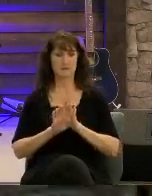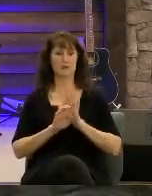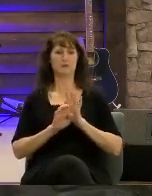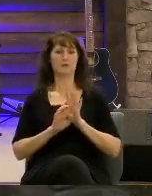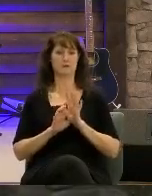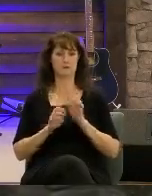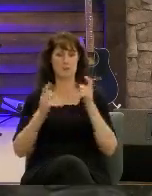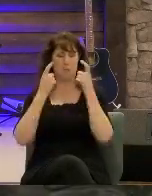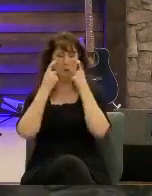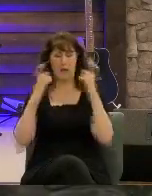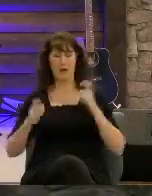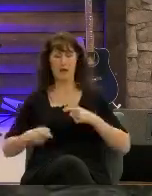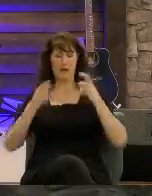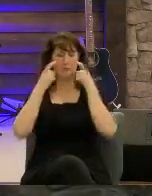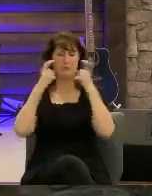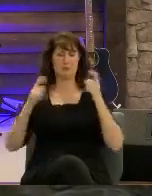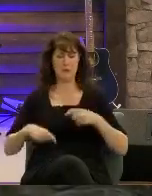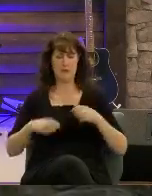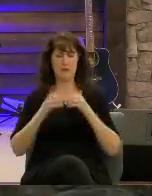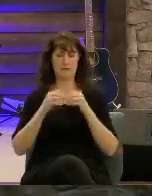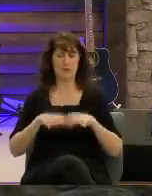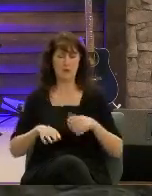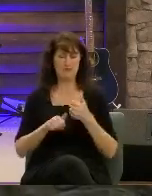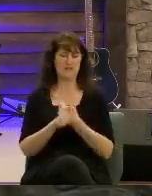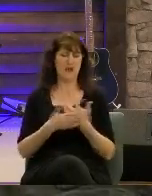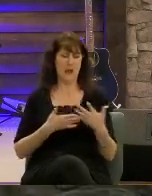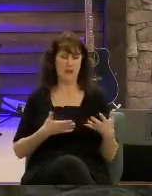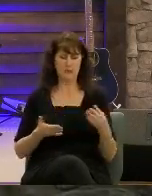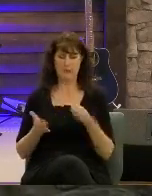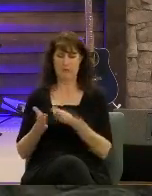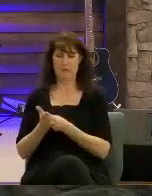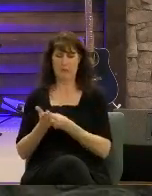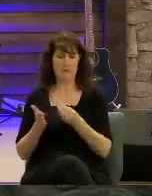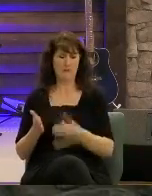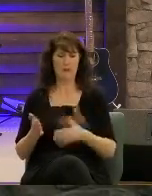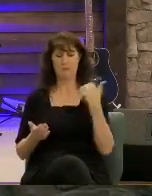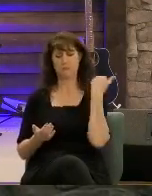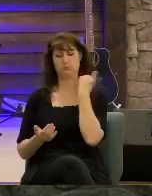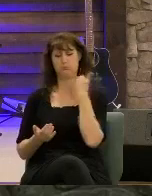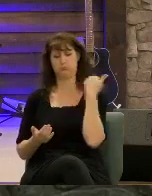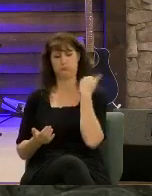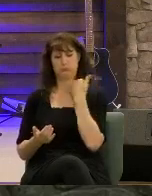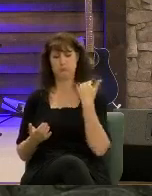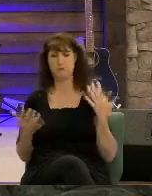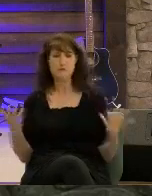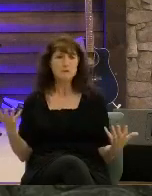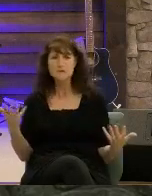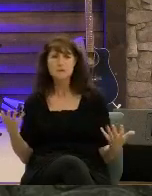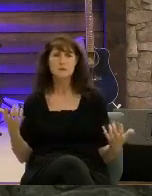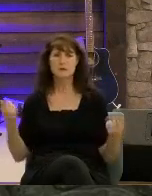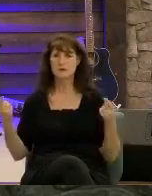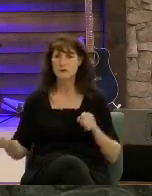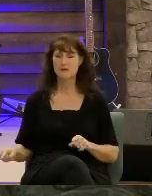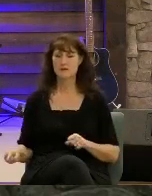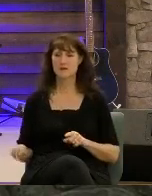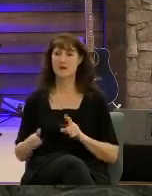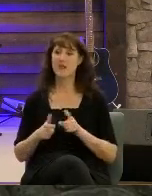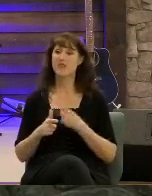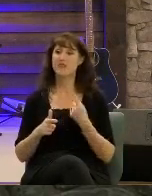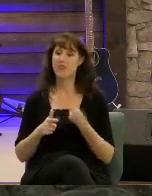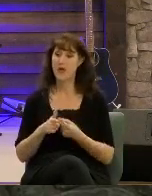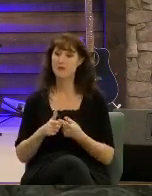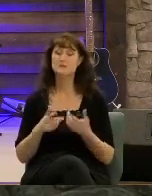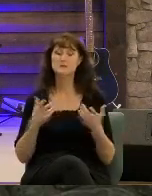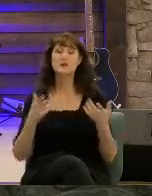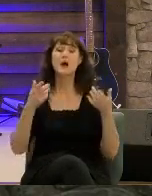my eyes out, lost everything, and said, what is going on here, you know? And then out of that came, okay,